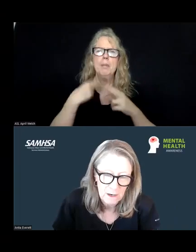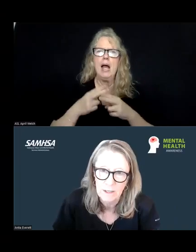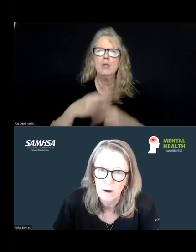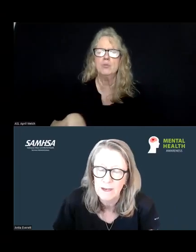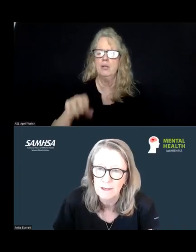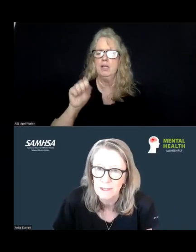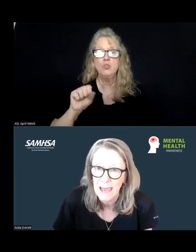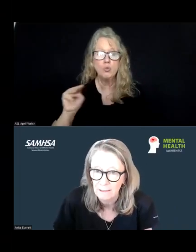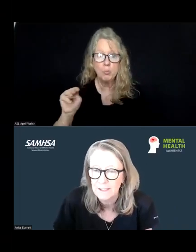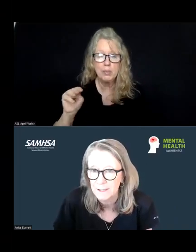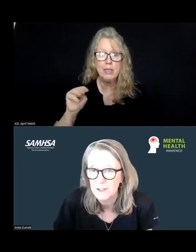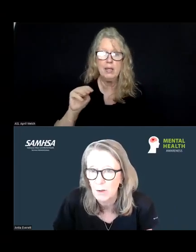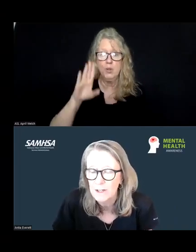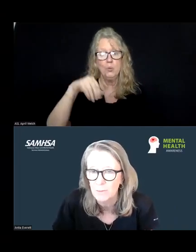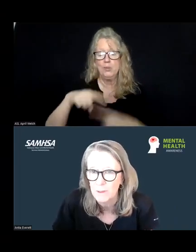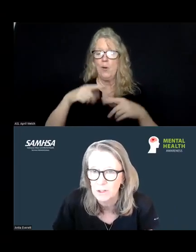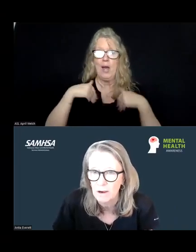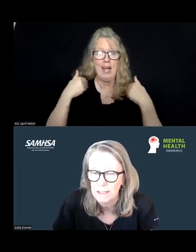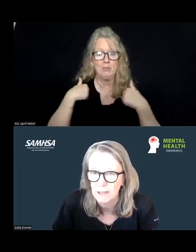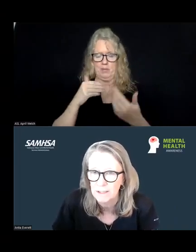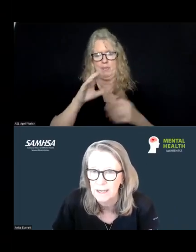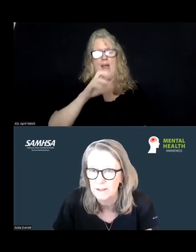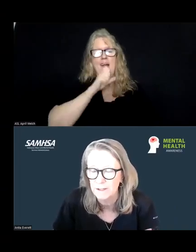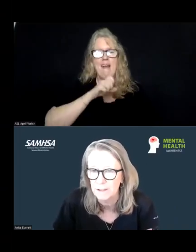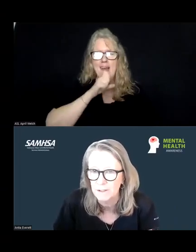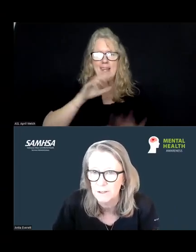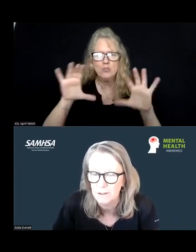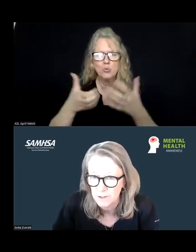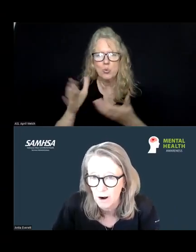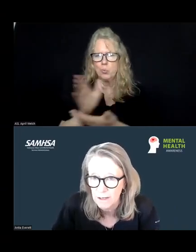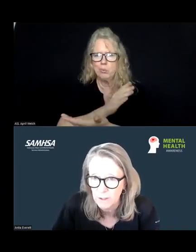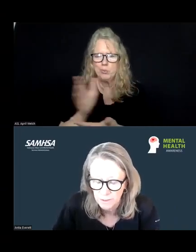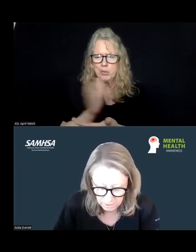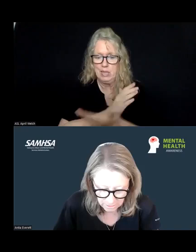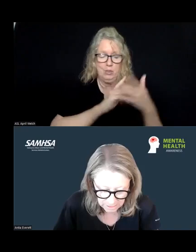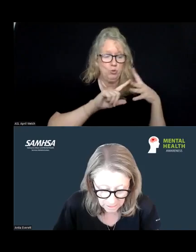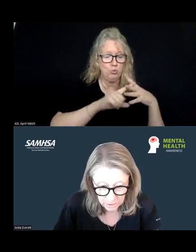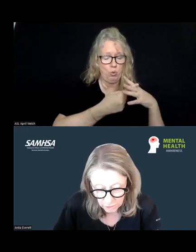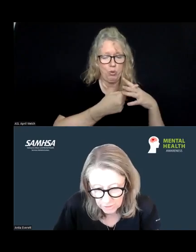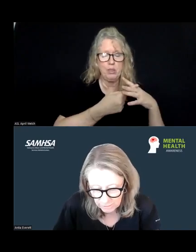social media, we know that adolescents, this whole age group that we're talking about today, it's starting with